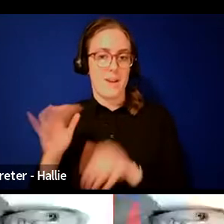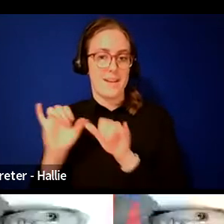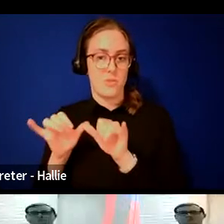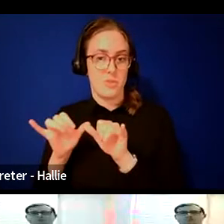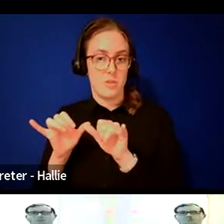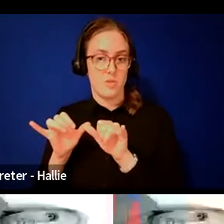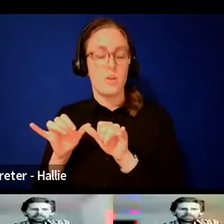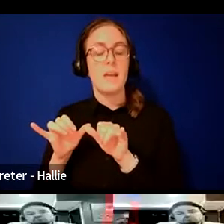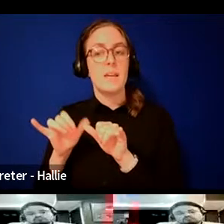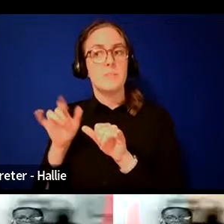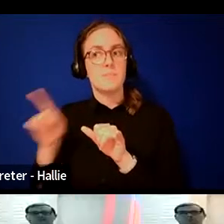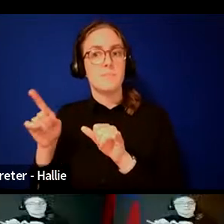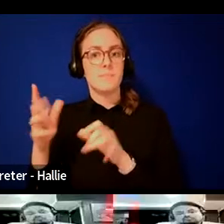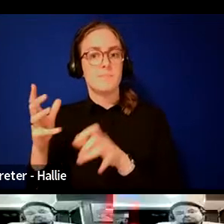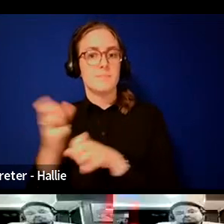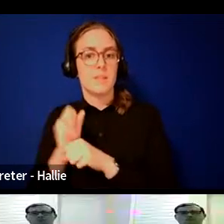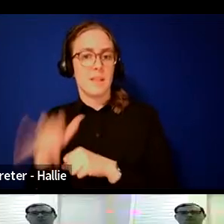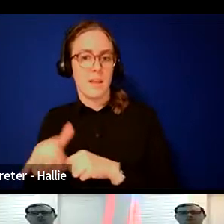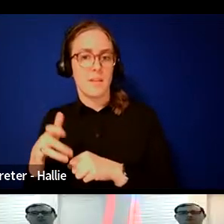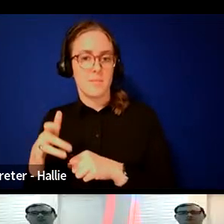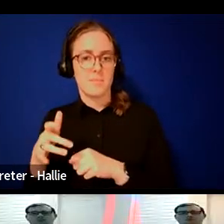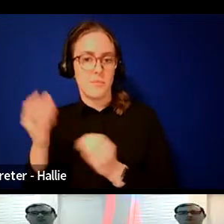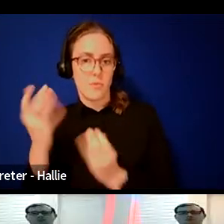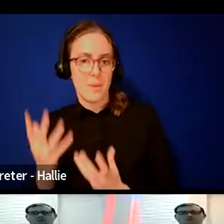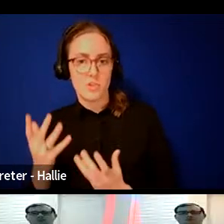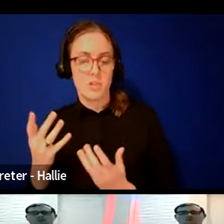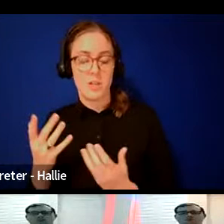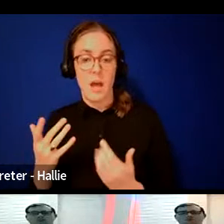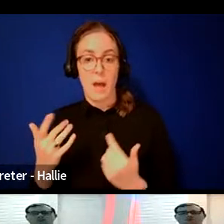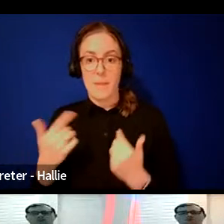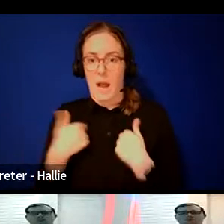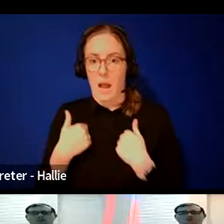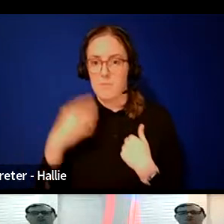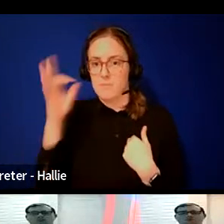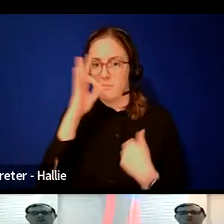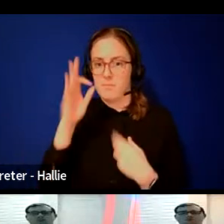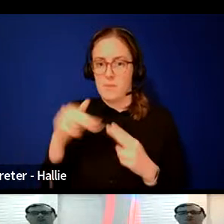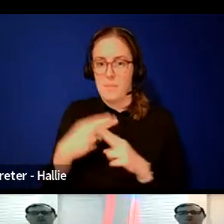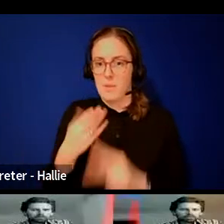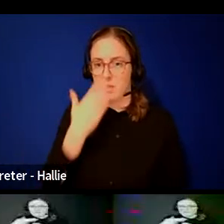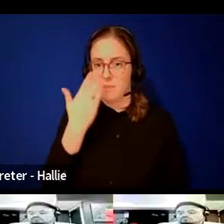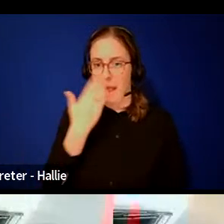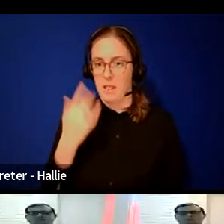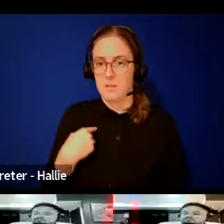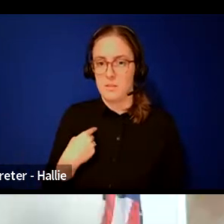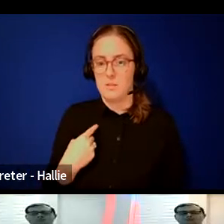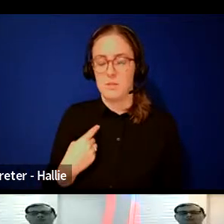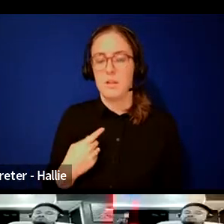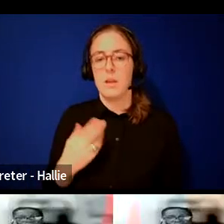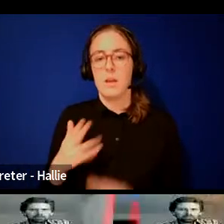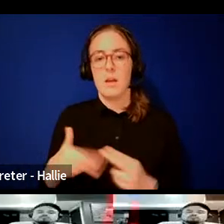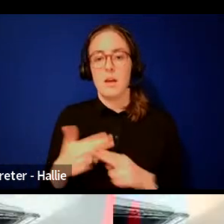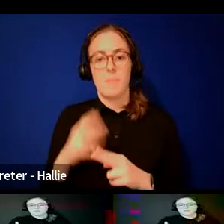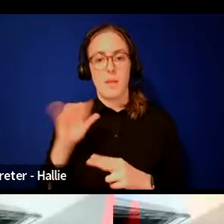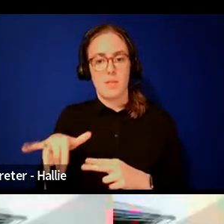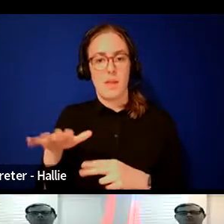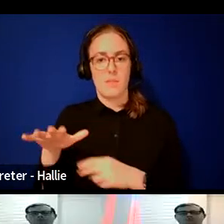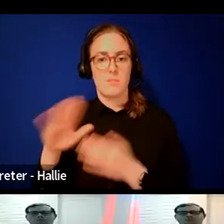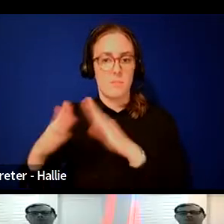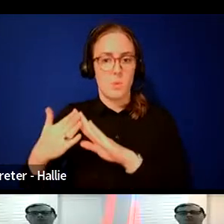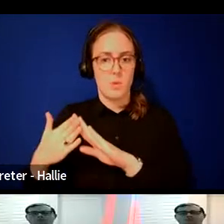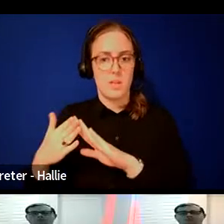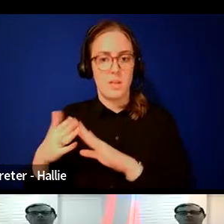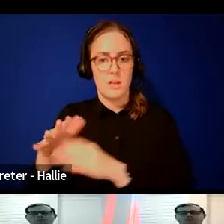he gets that information. I was not aware of the smell. That was in your